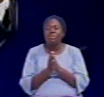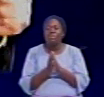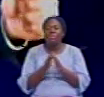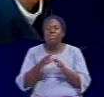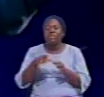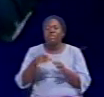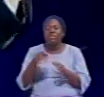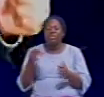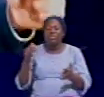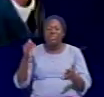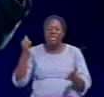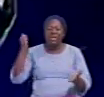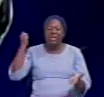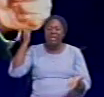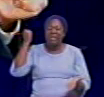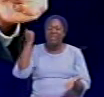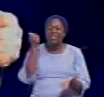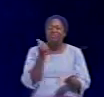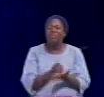Another global